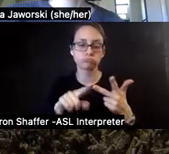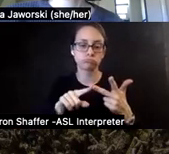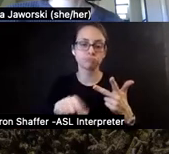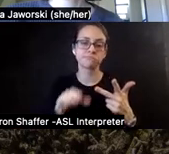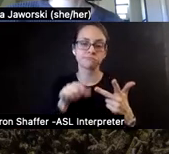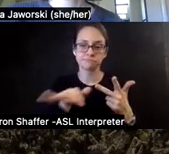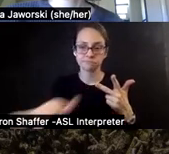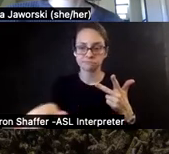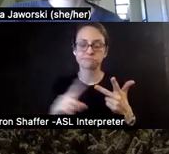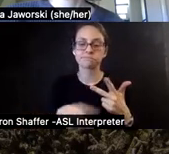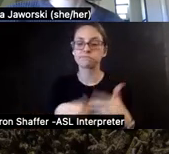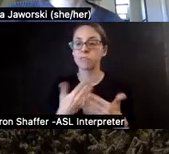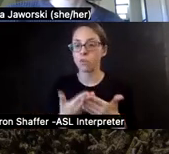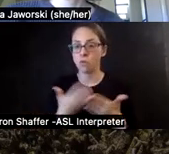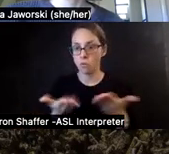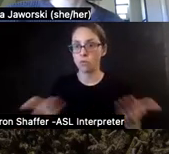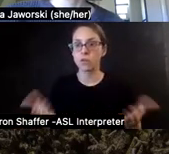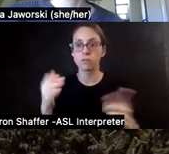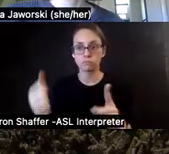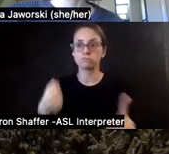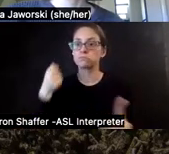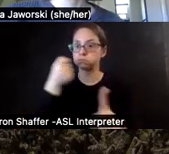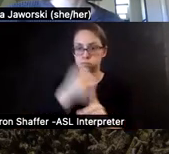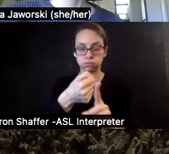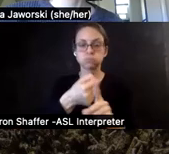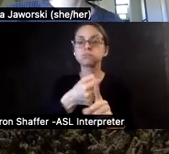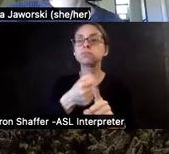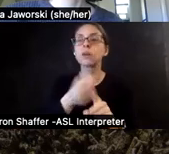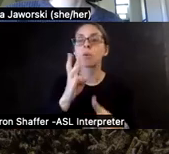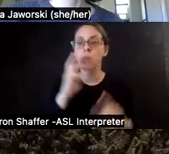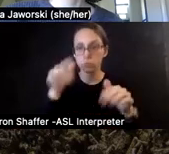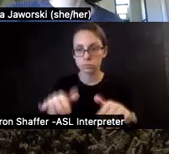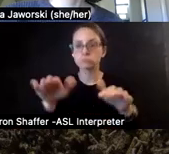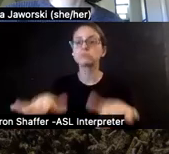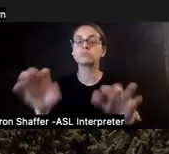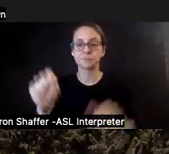All things that are definitely impacting coral reefs. All right, next